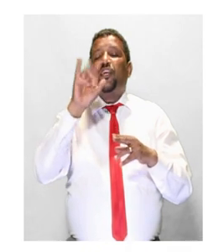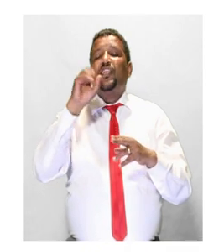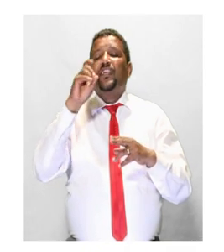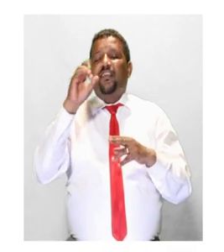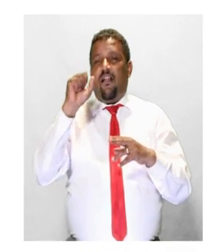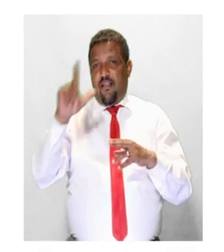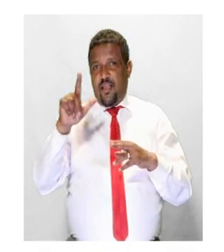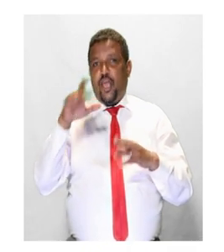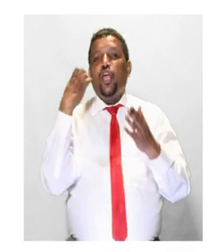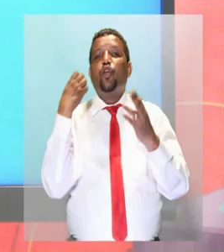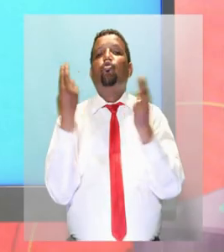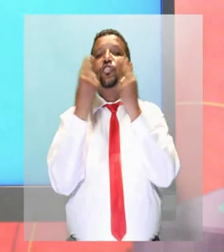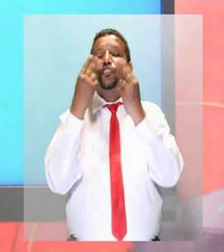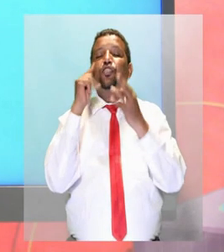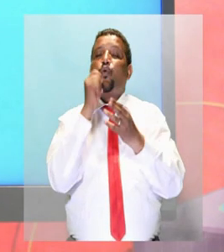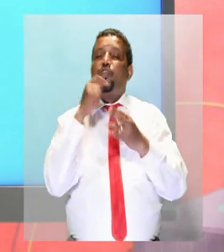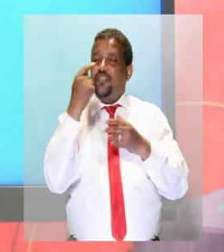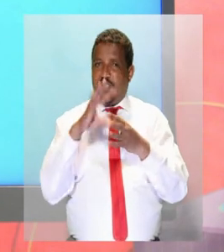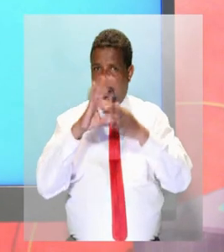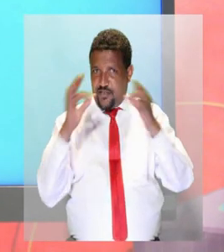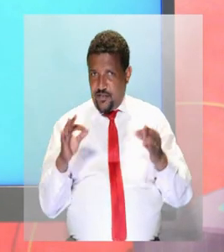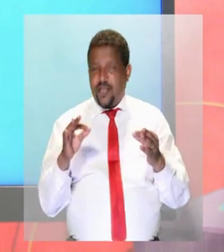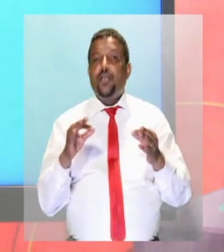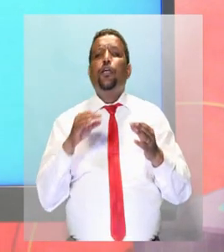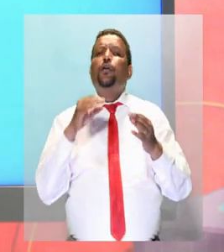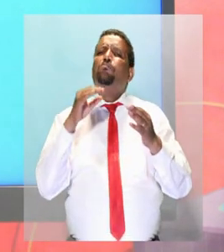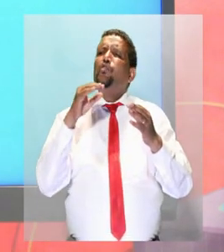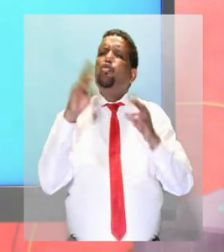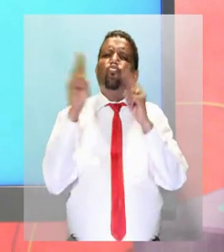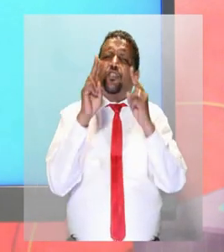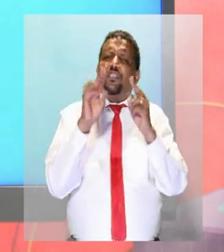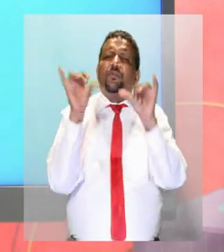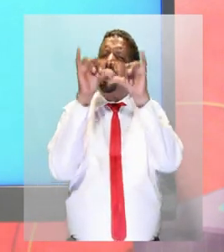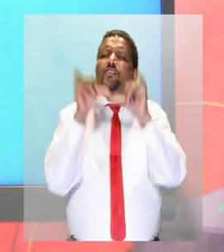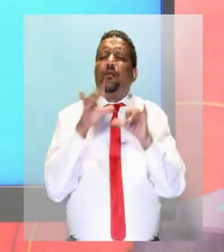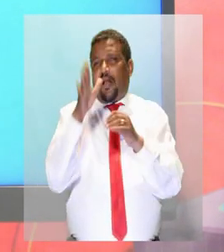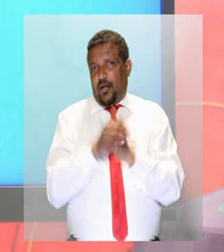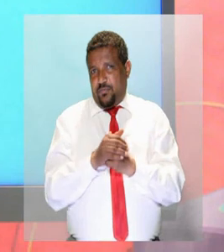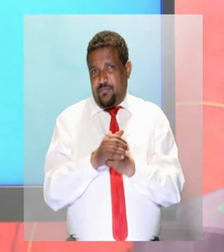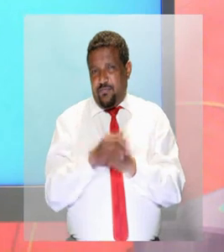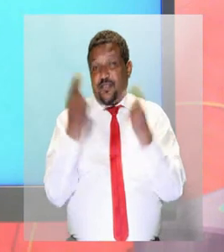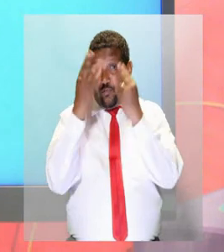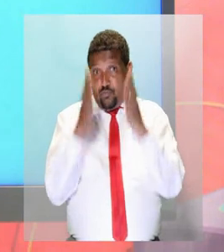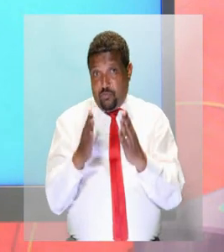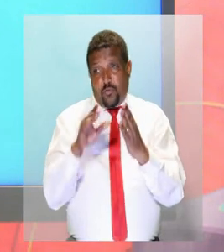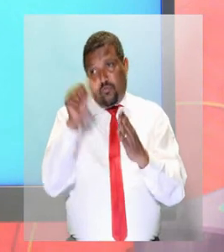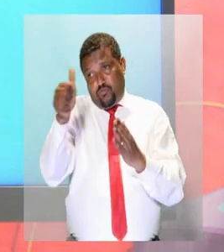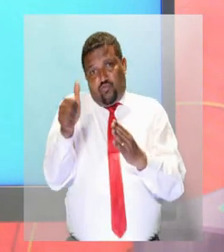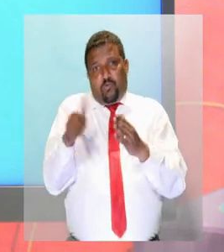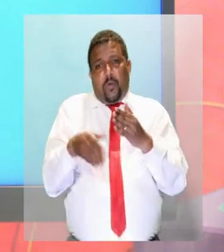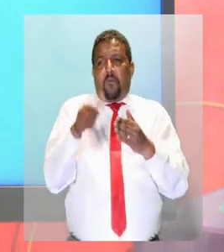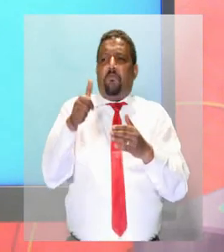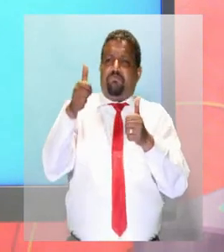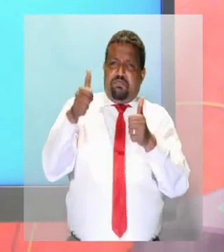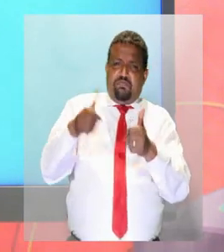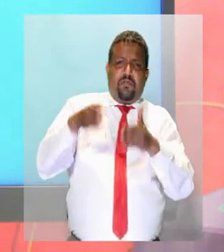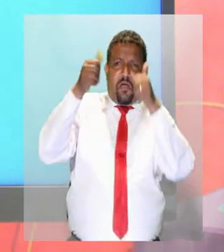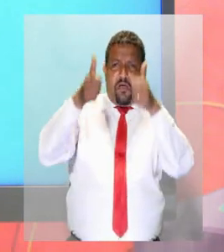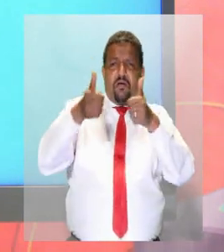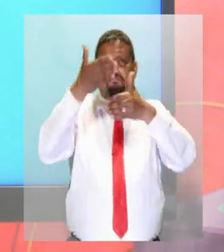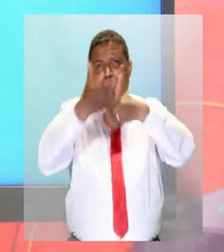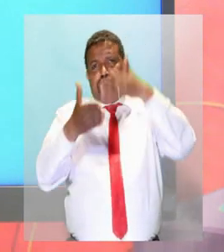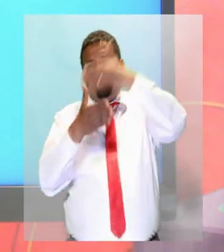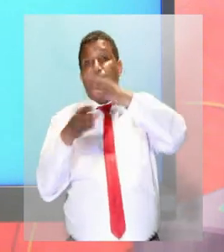The ordinal utility theory states that utility is not measurable. Rather, a consumer can rank or order the satisfaction that he derives